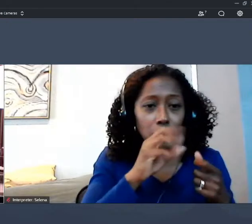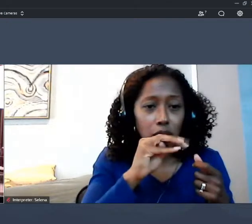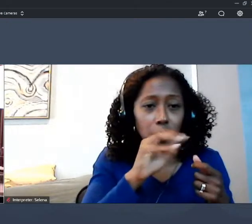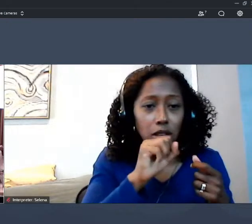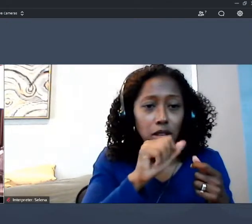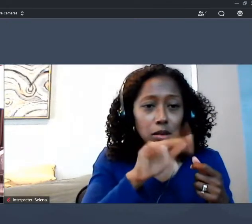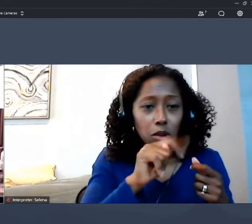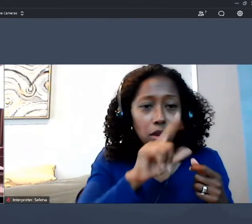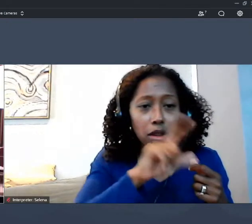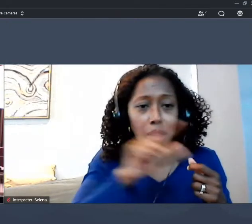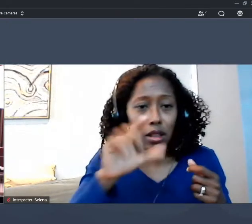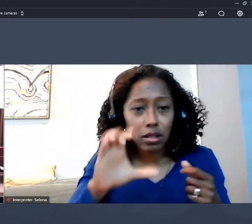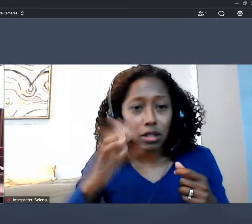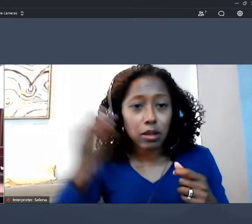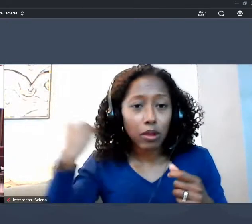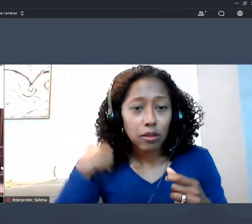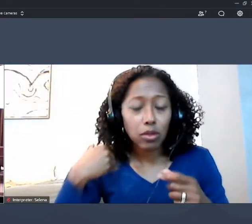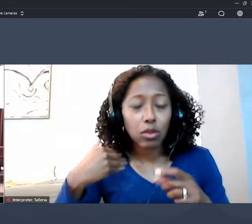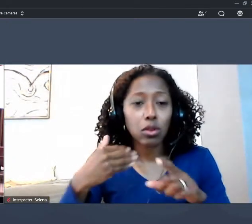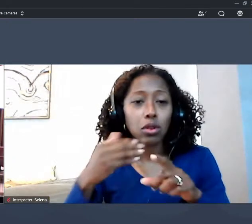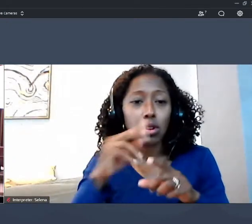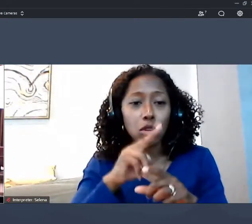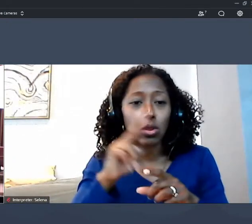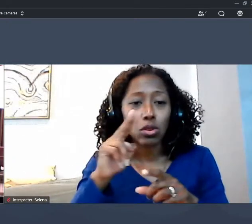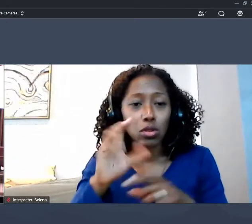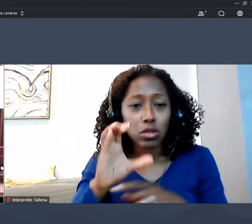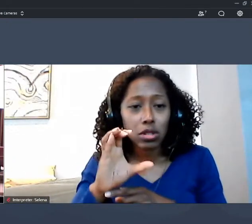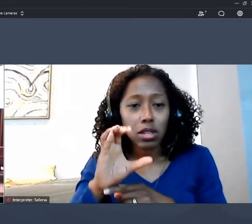LLC, formerly Telbit USA,